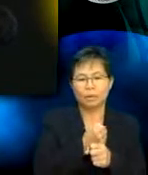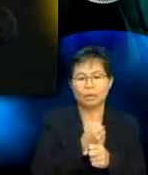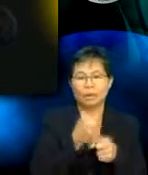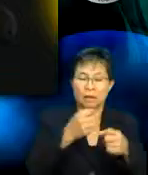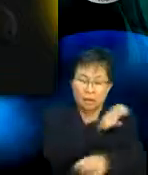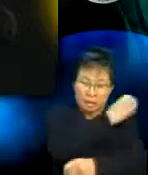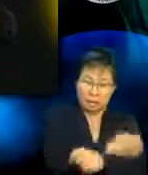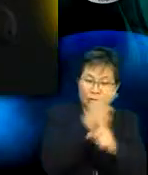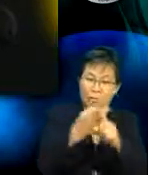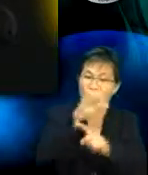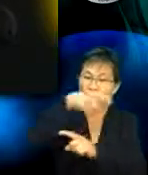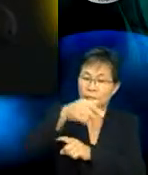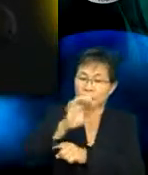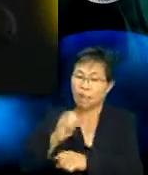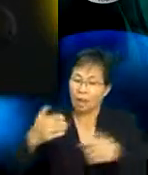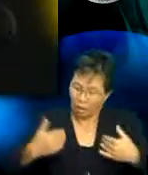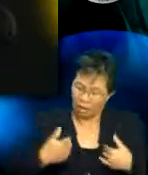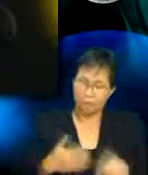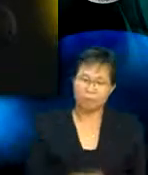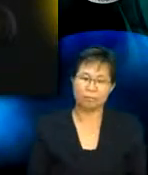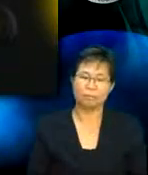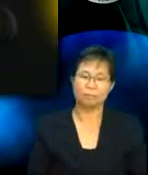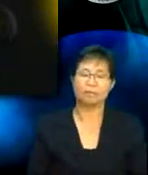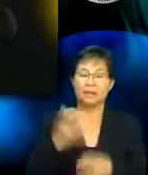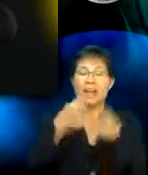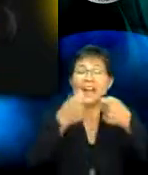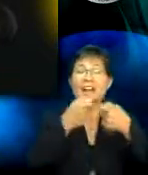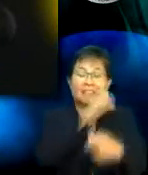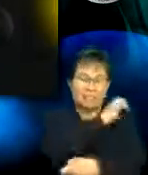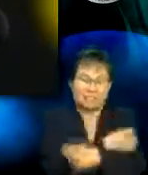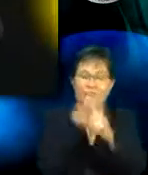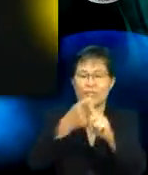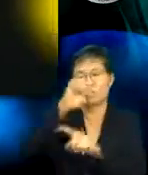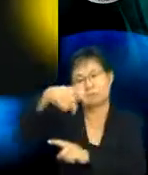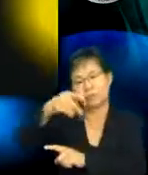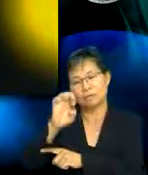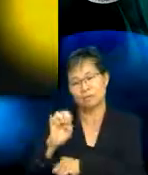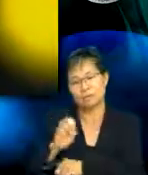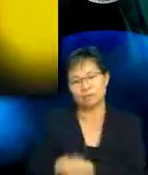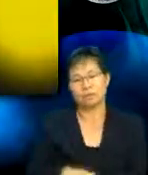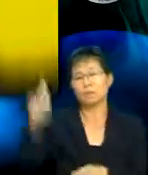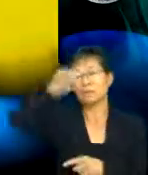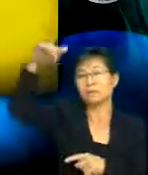There are plans to obtain electrical energy from space as well.